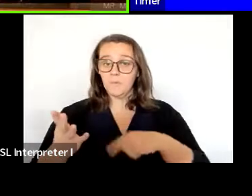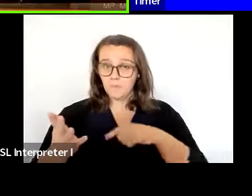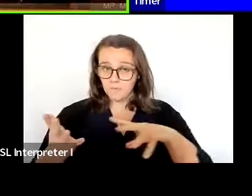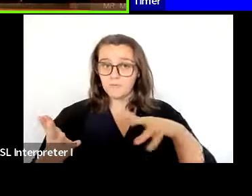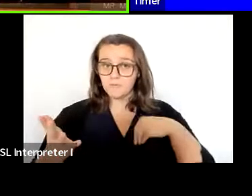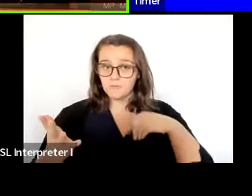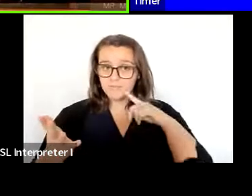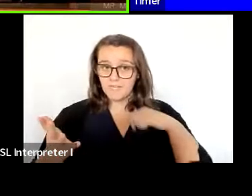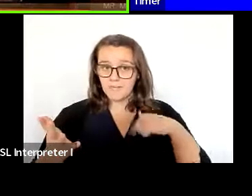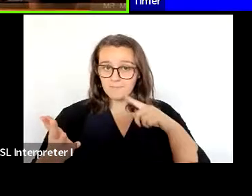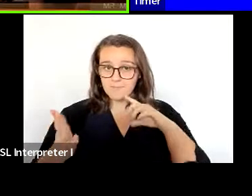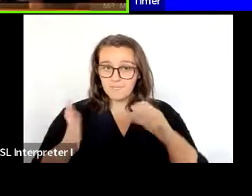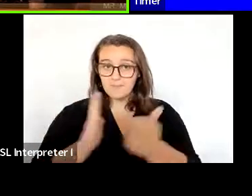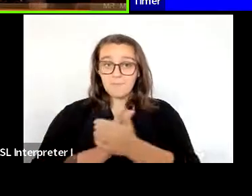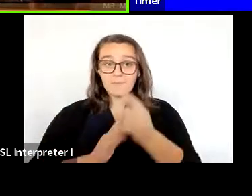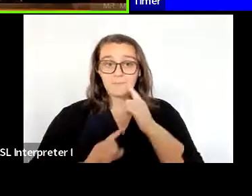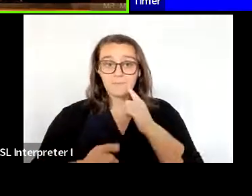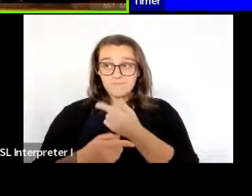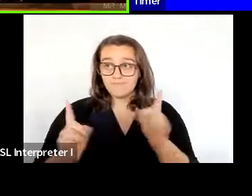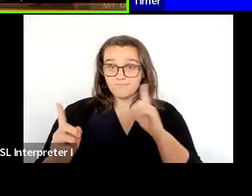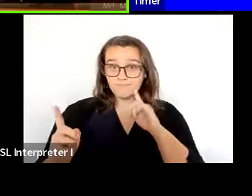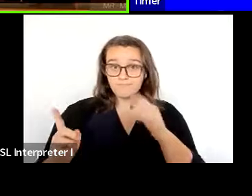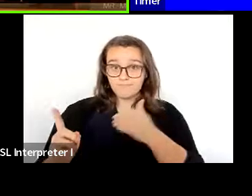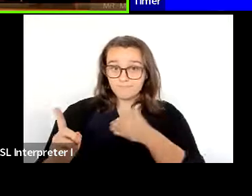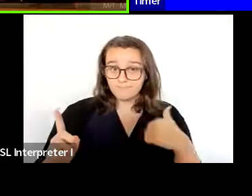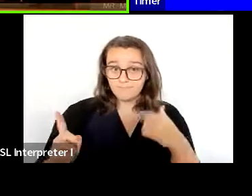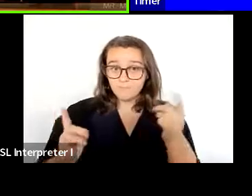there questions from members?